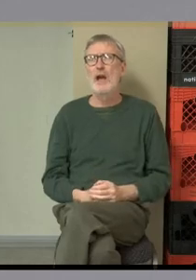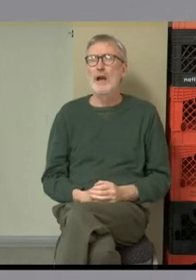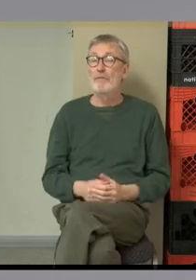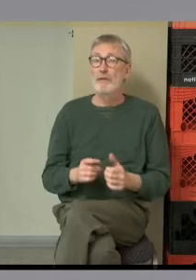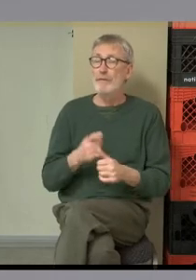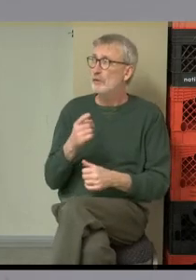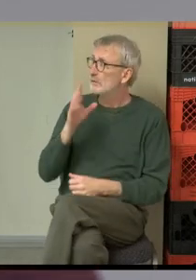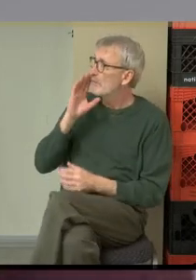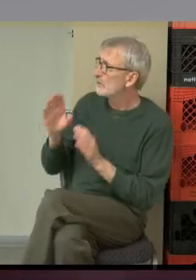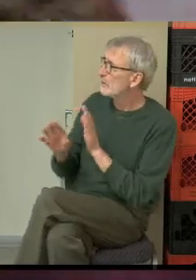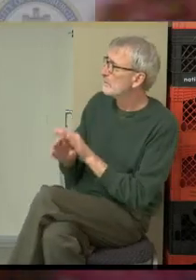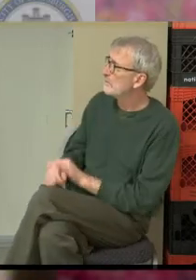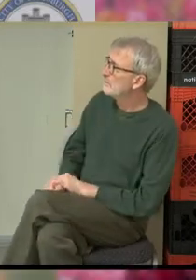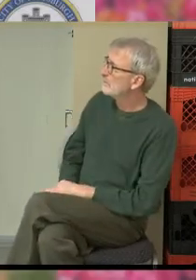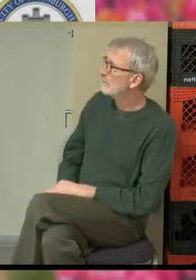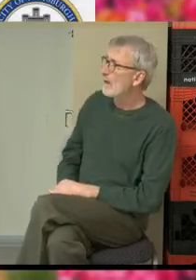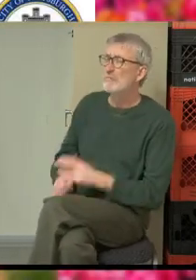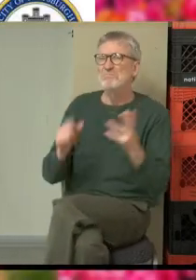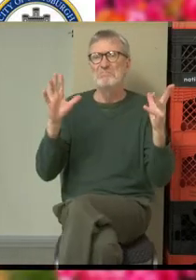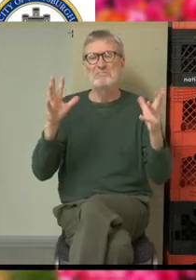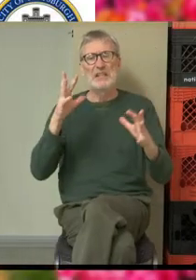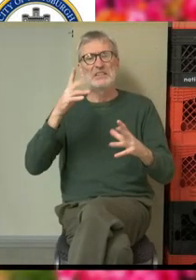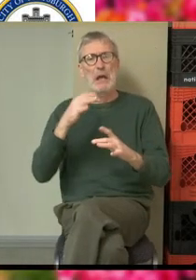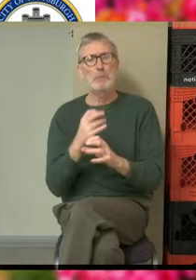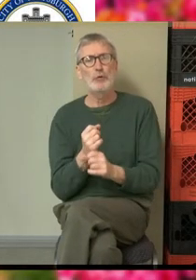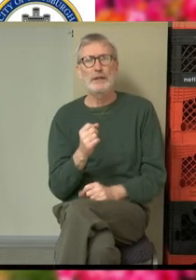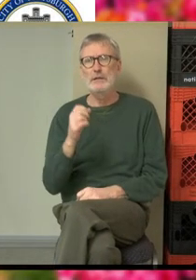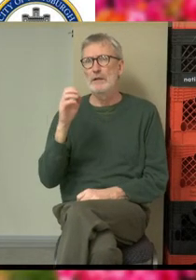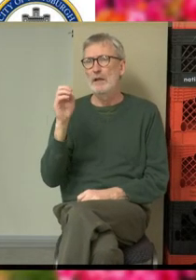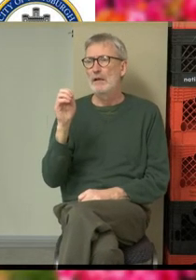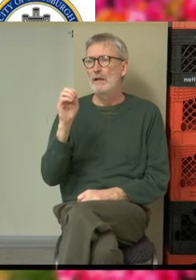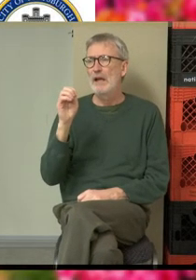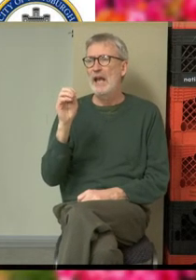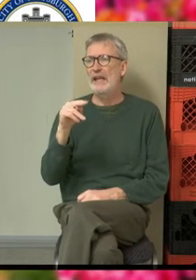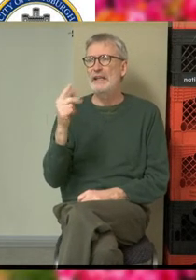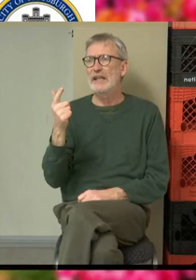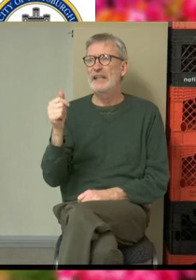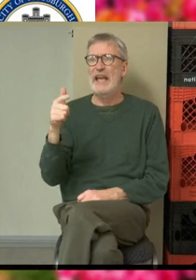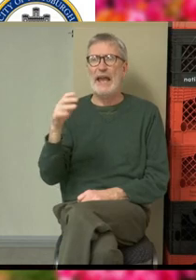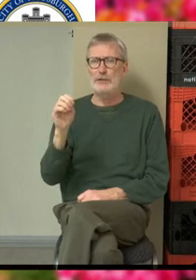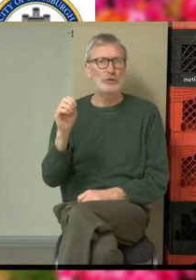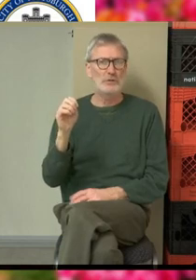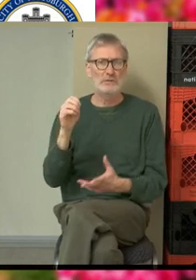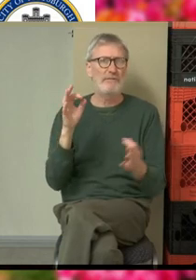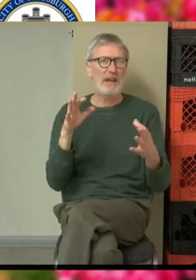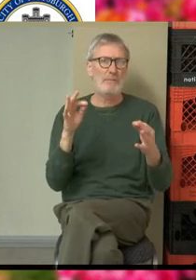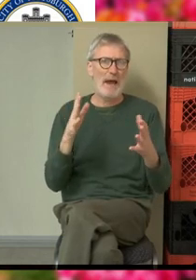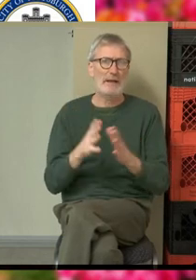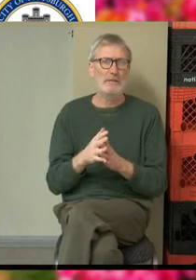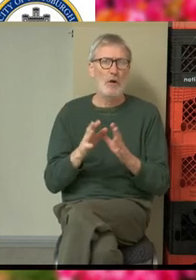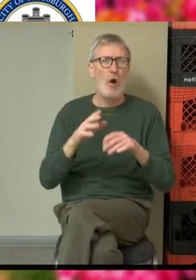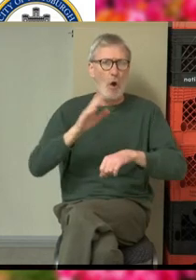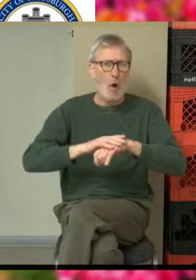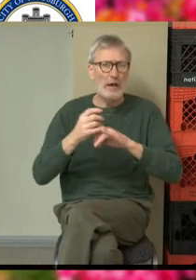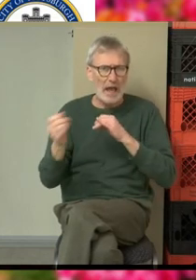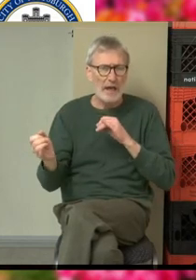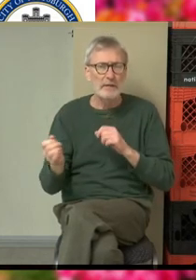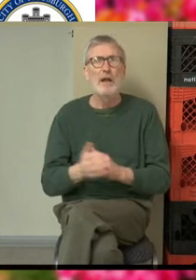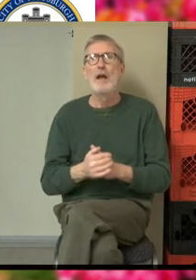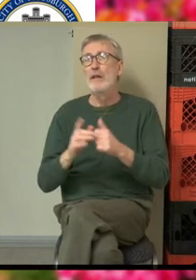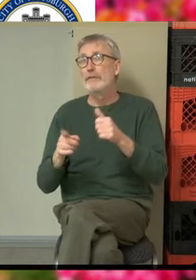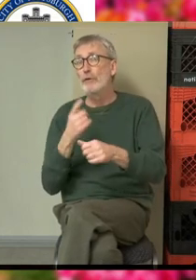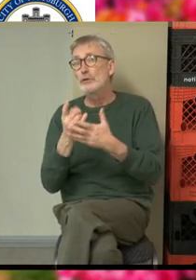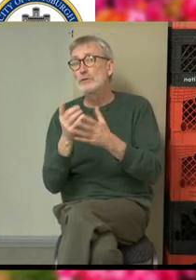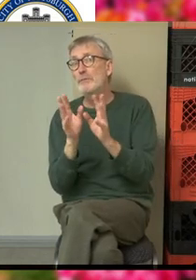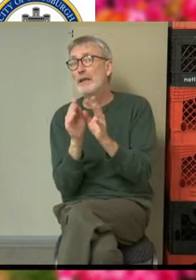is just a summary of the engagement feedback that we received so far. At our first meeting,